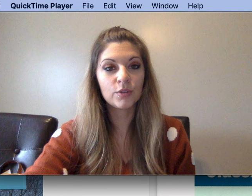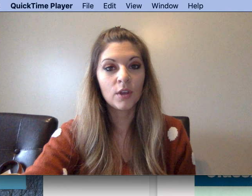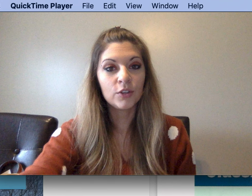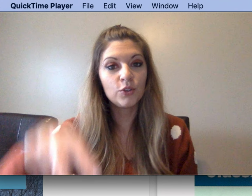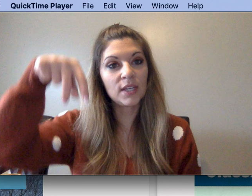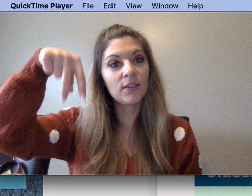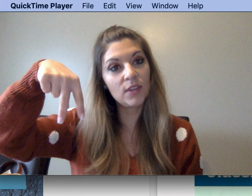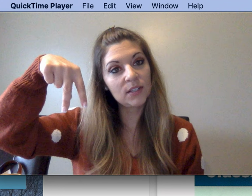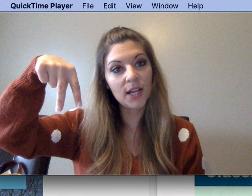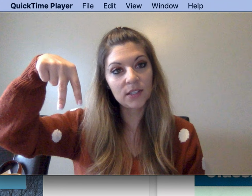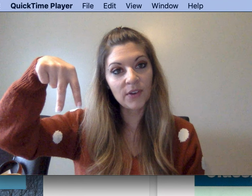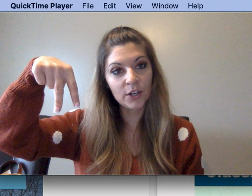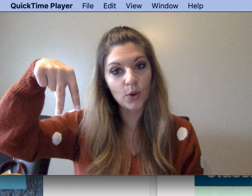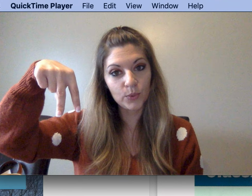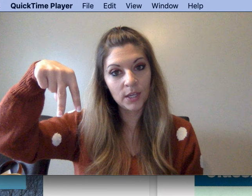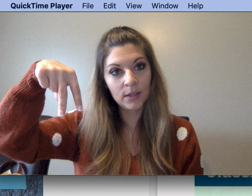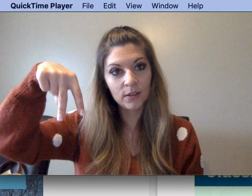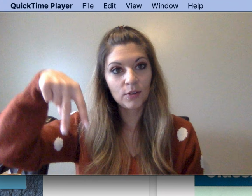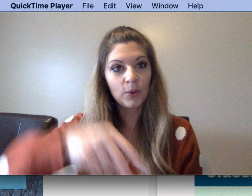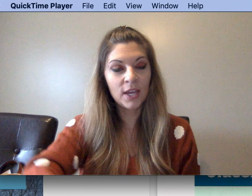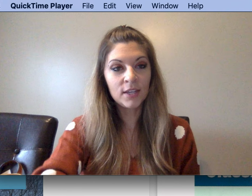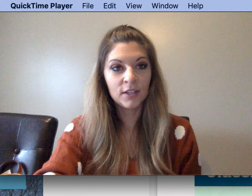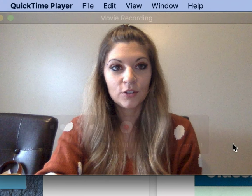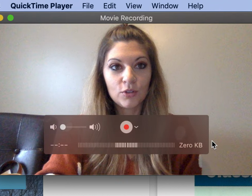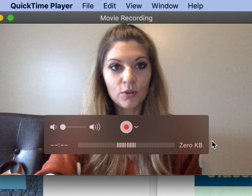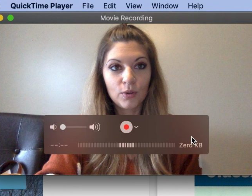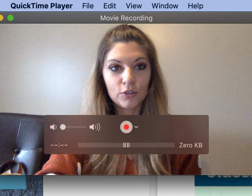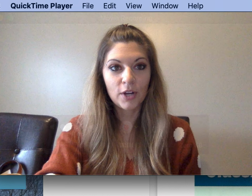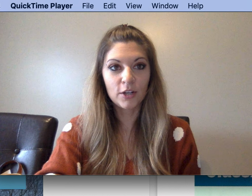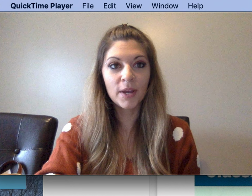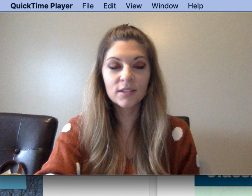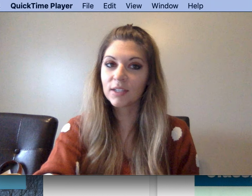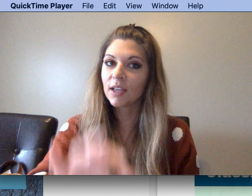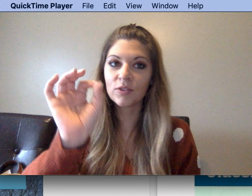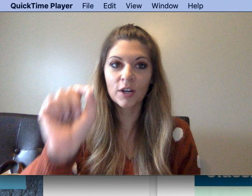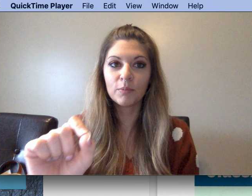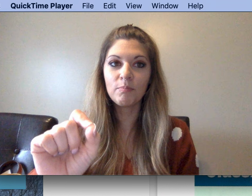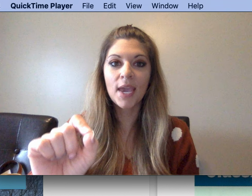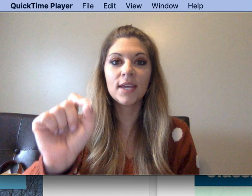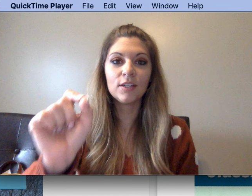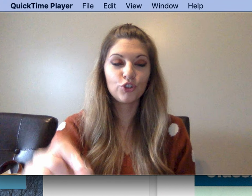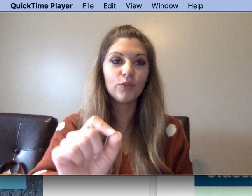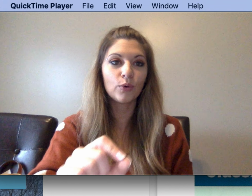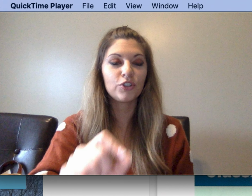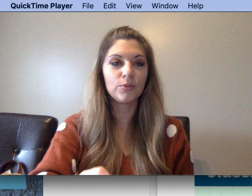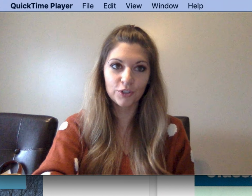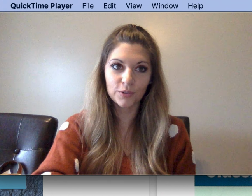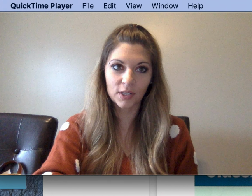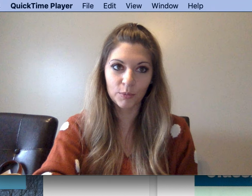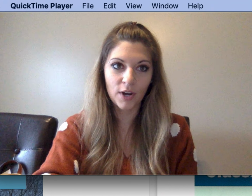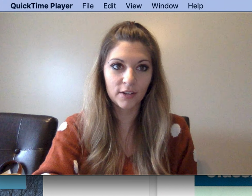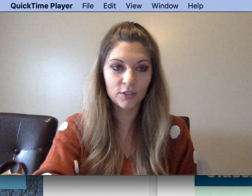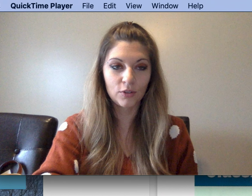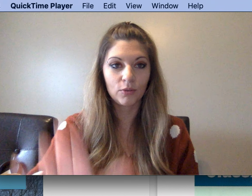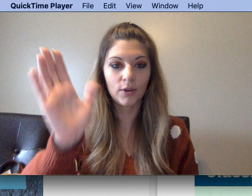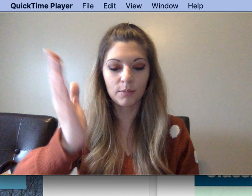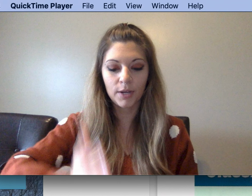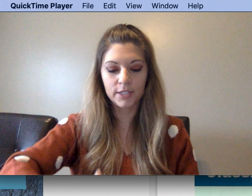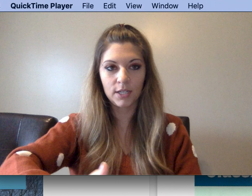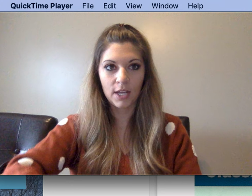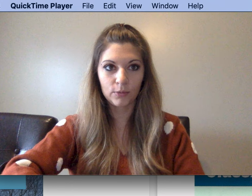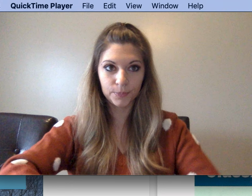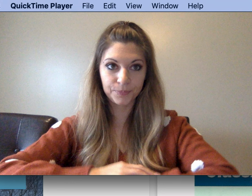examples using this classifier only. Okay, so try your best. Again, they're made to force you into using them correctly. So go ahead